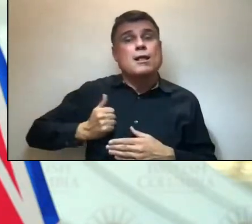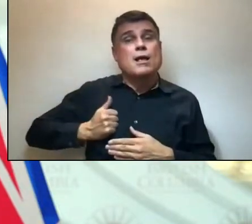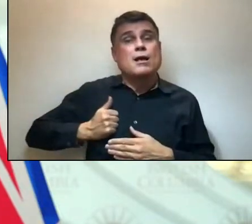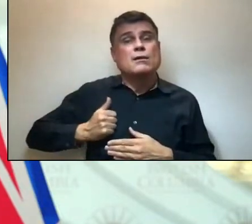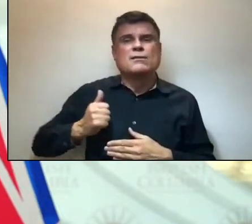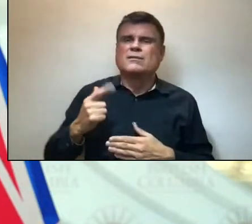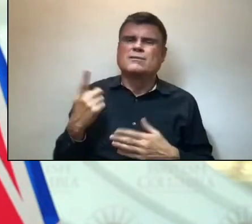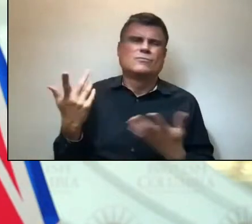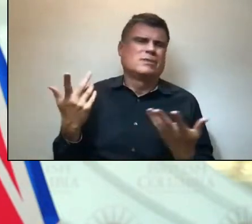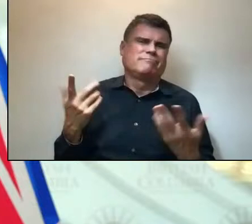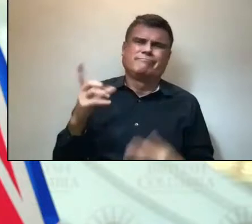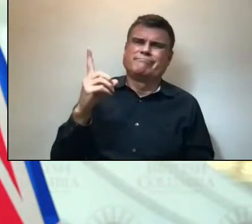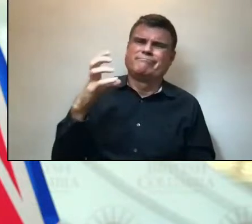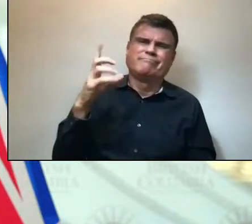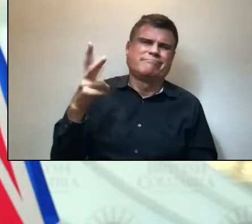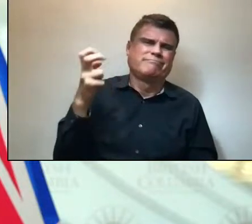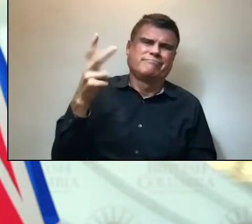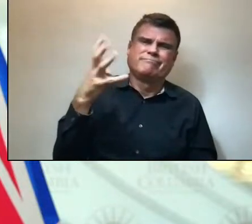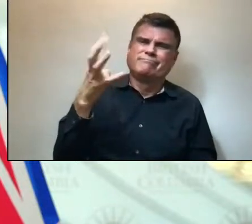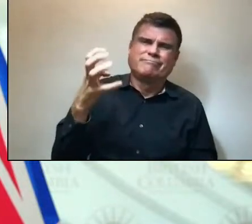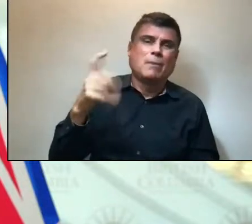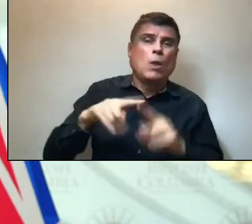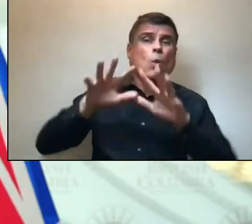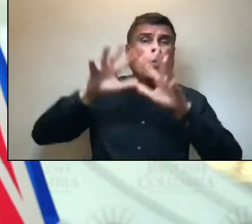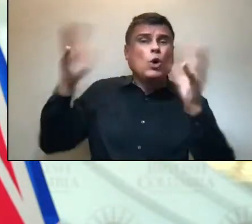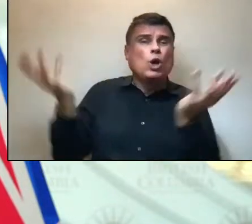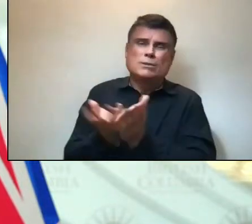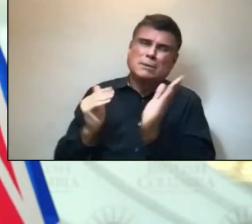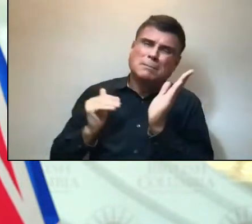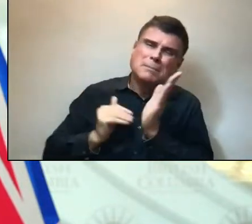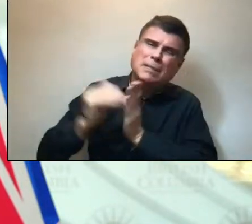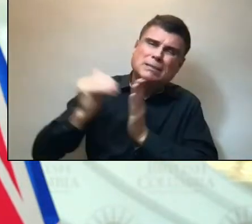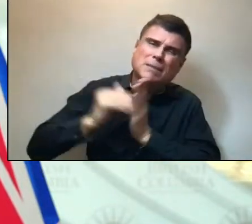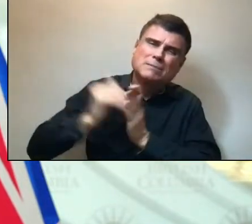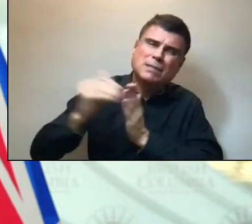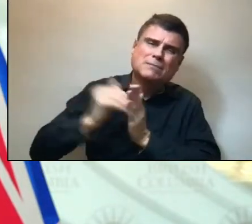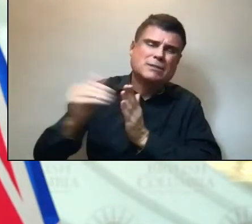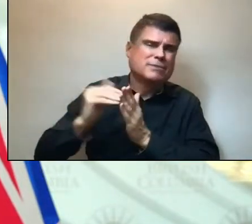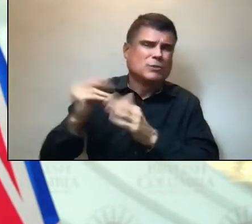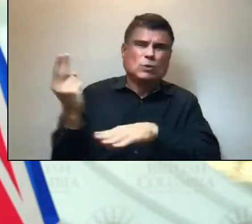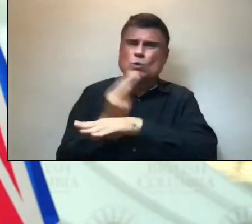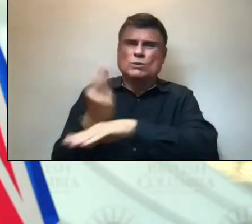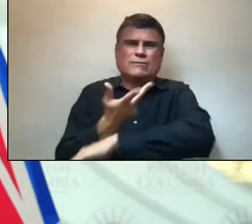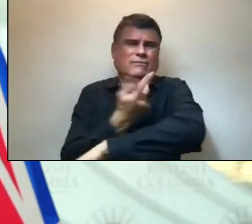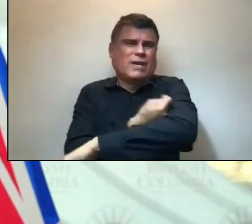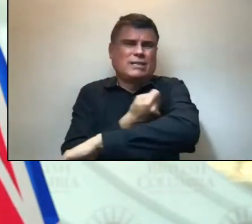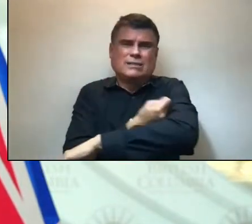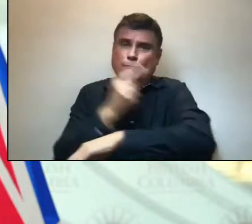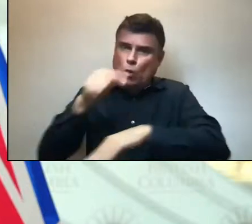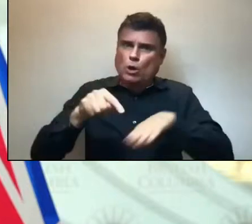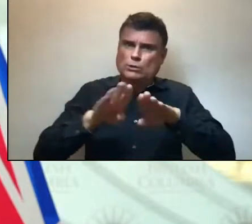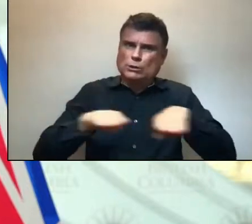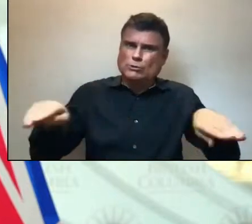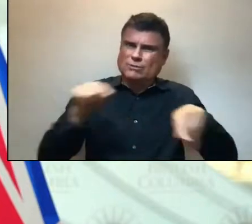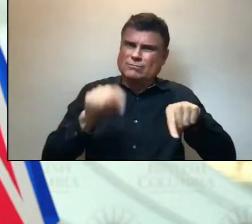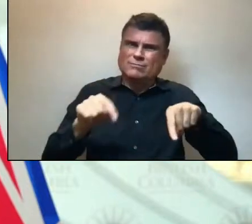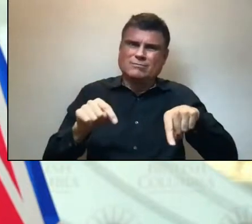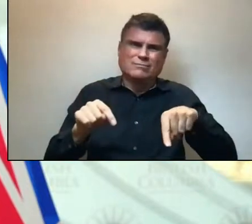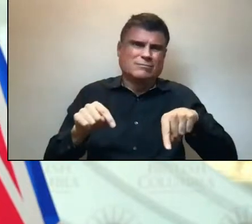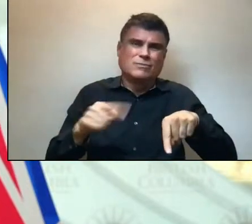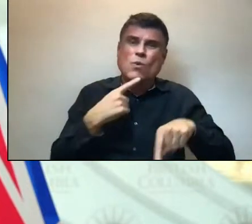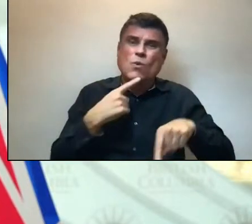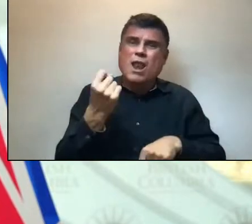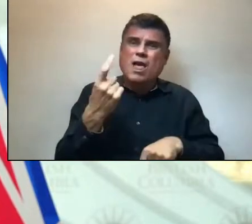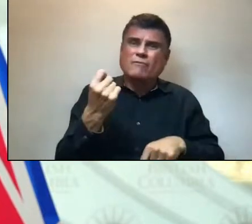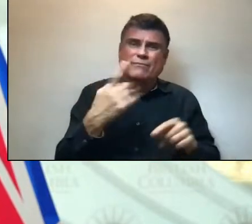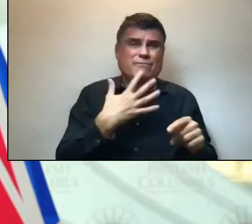in the millions, have used a vaccine designed for children 5 to 11. And that program is going very well,